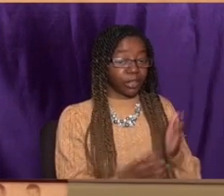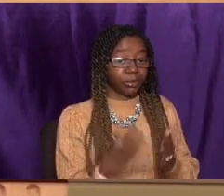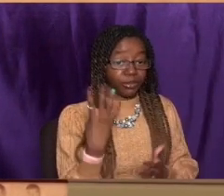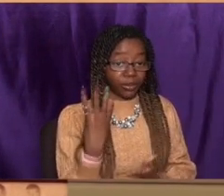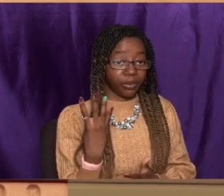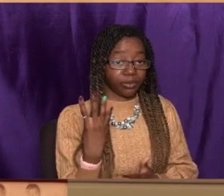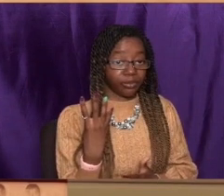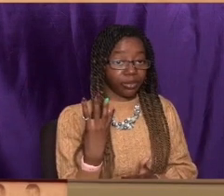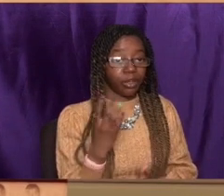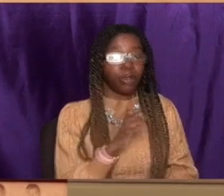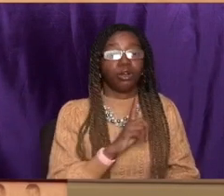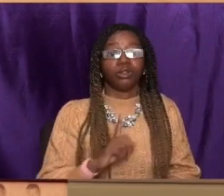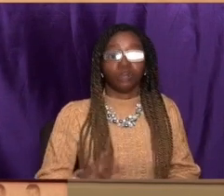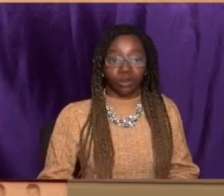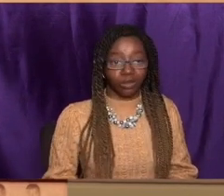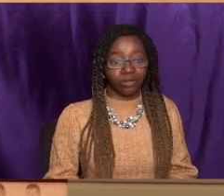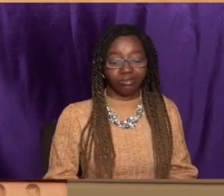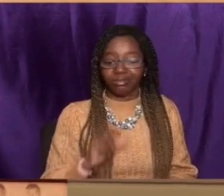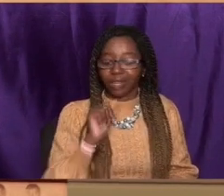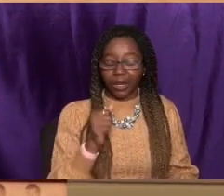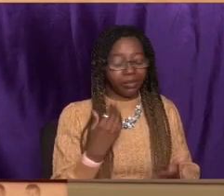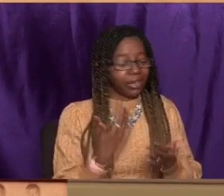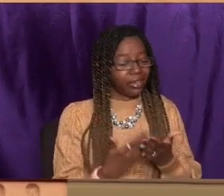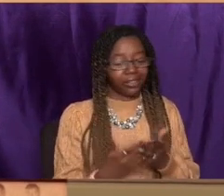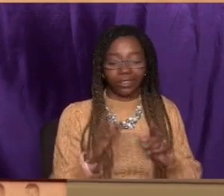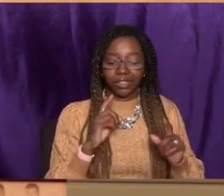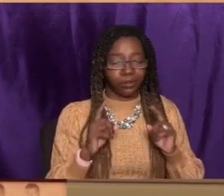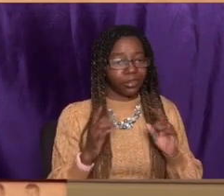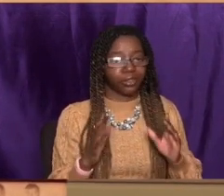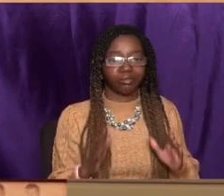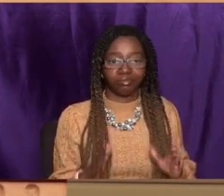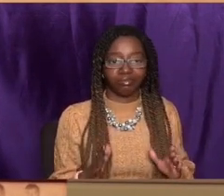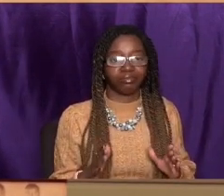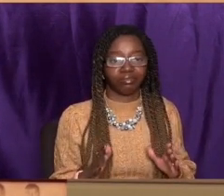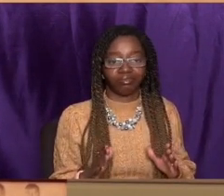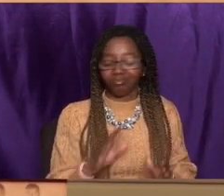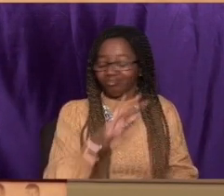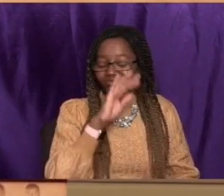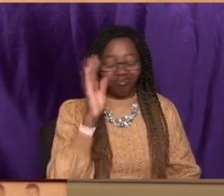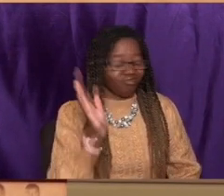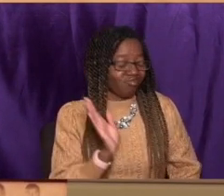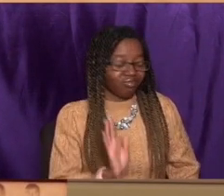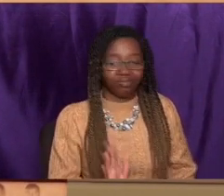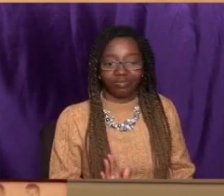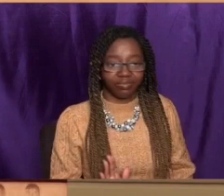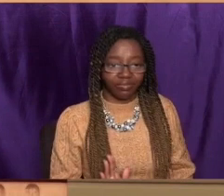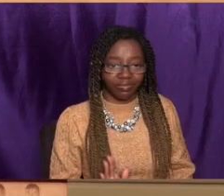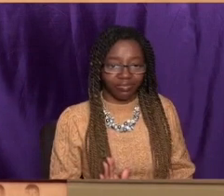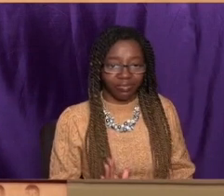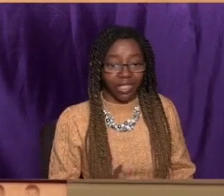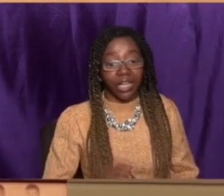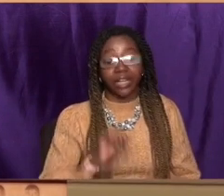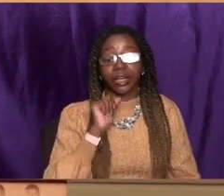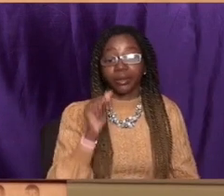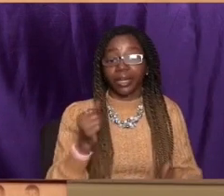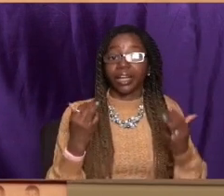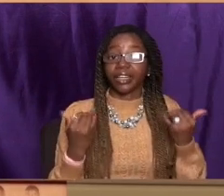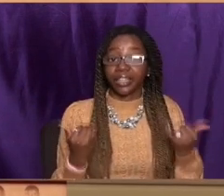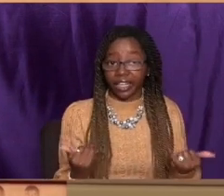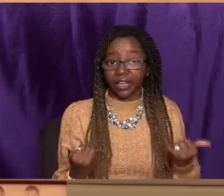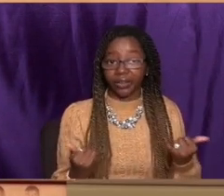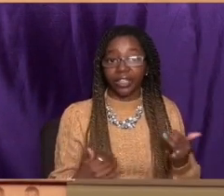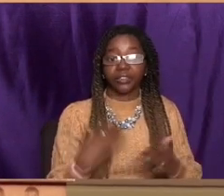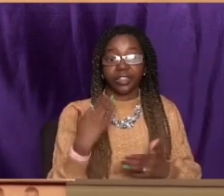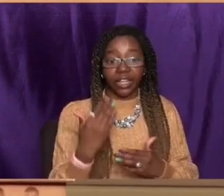Lord, I'm just not a good speaker. I've never been, and I'm not now, even after